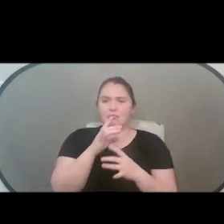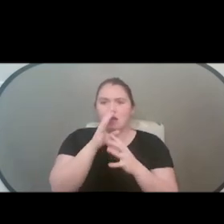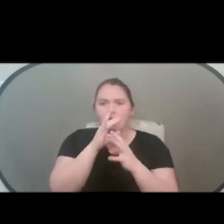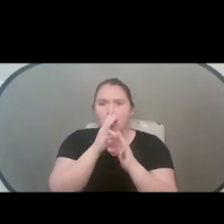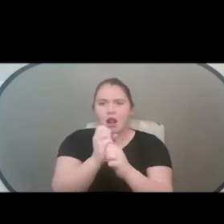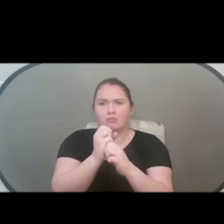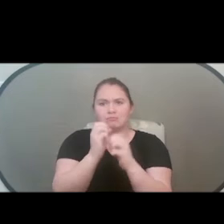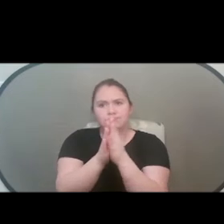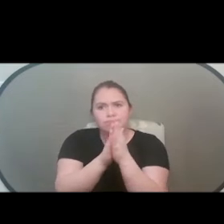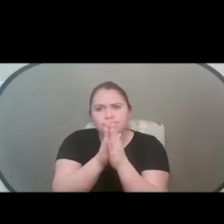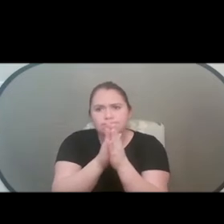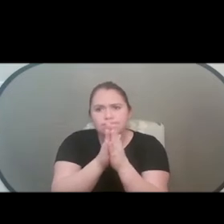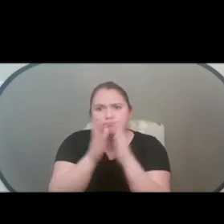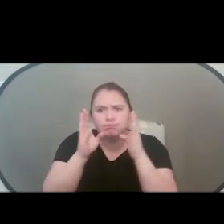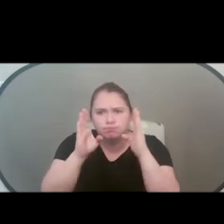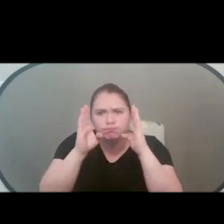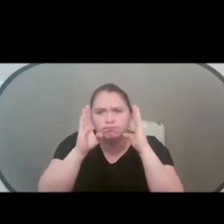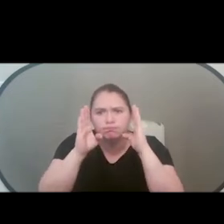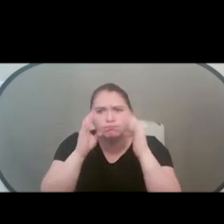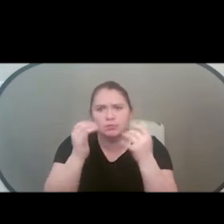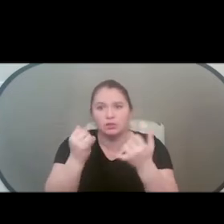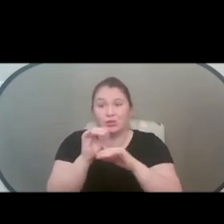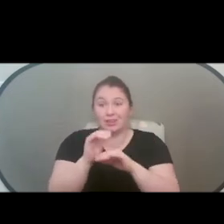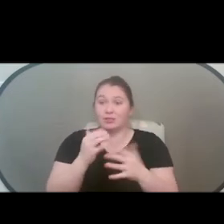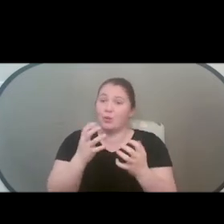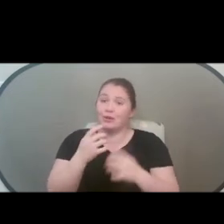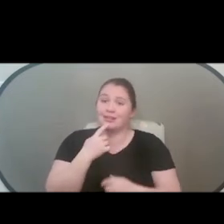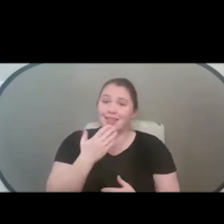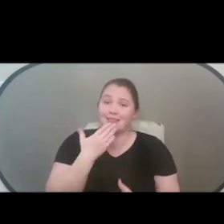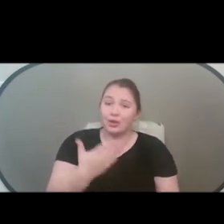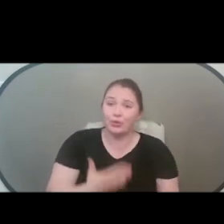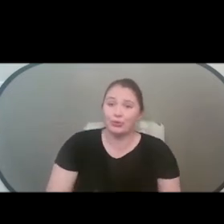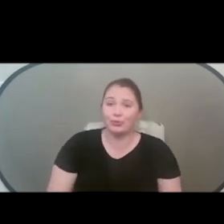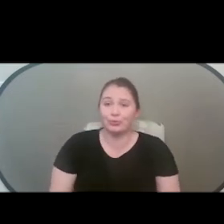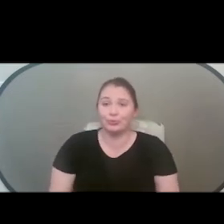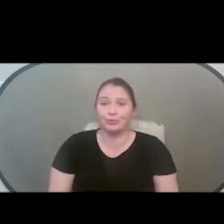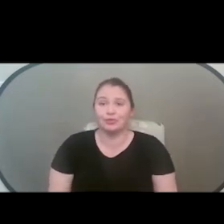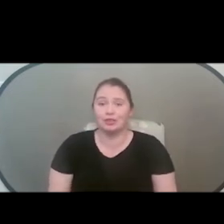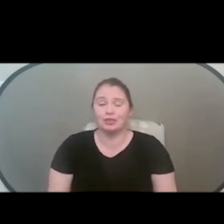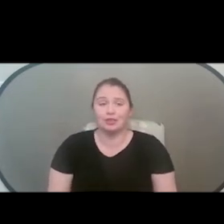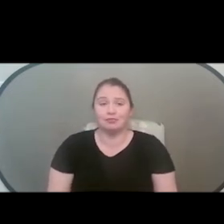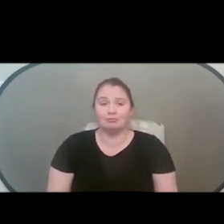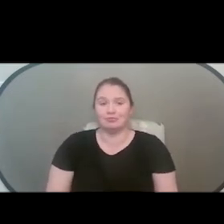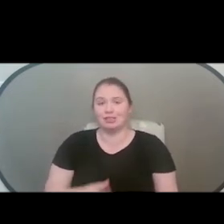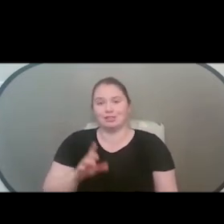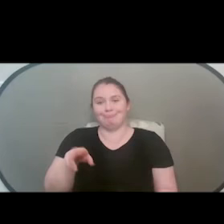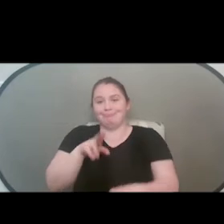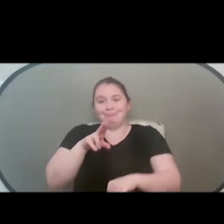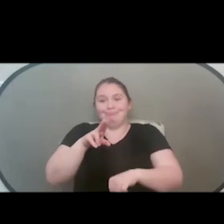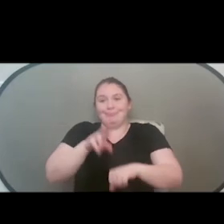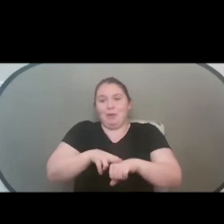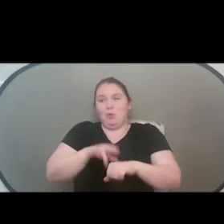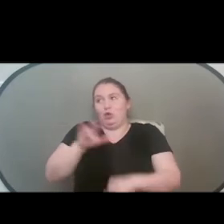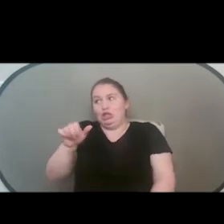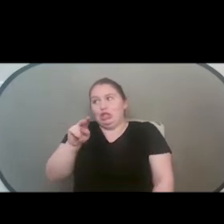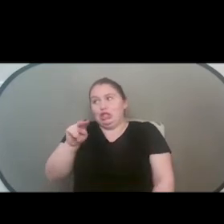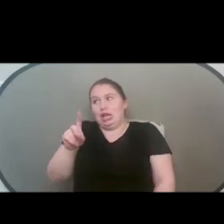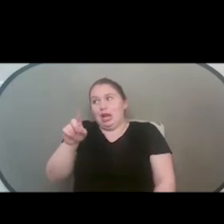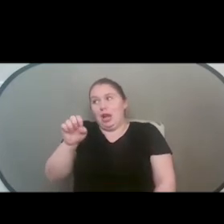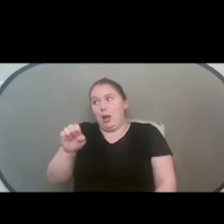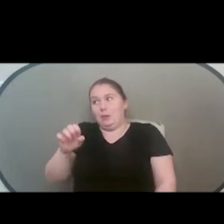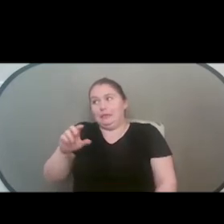engaged in this and committed to it. So I just want to say thank you as Jane Doe citizen. Thank you. Thank